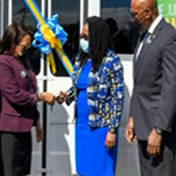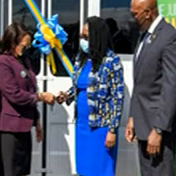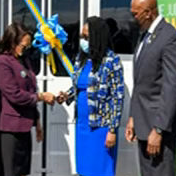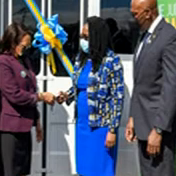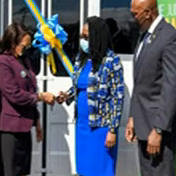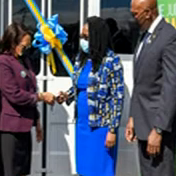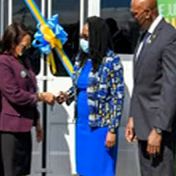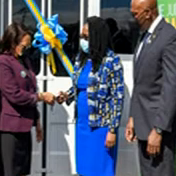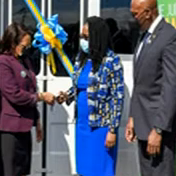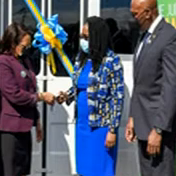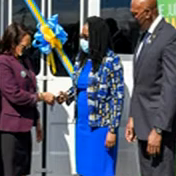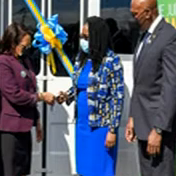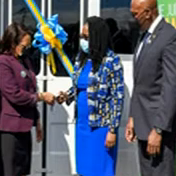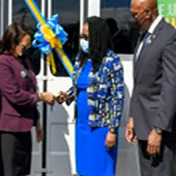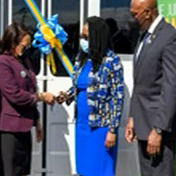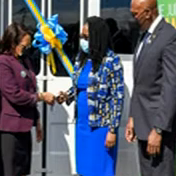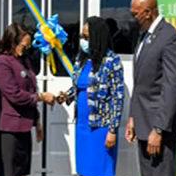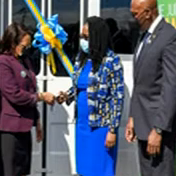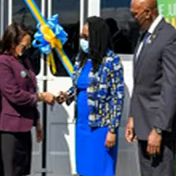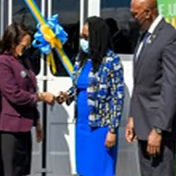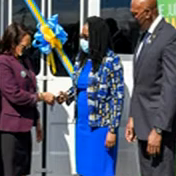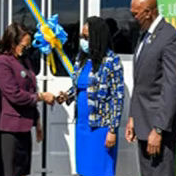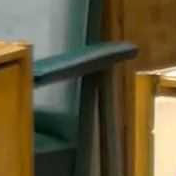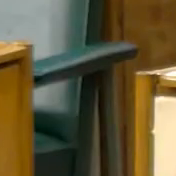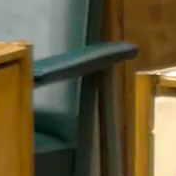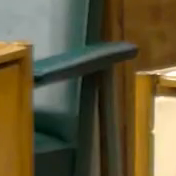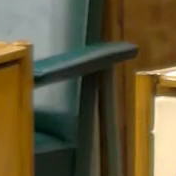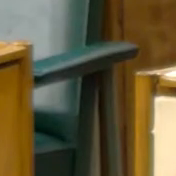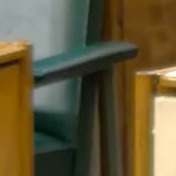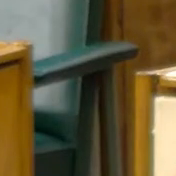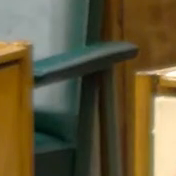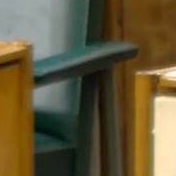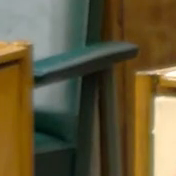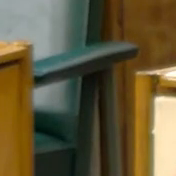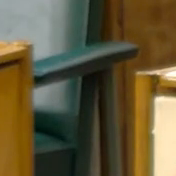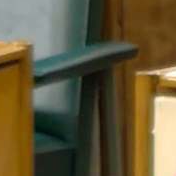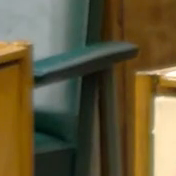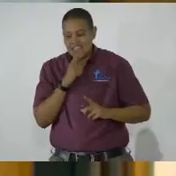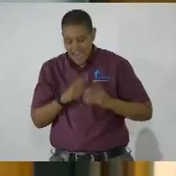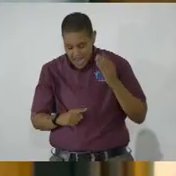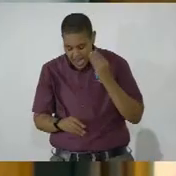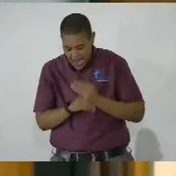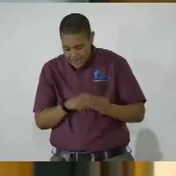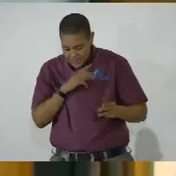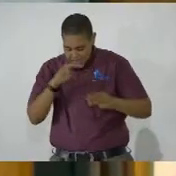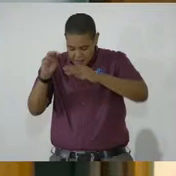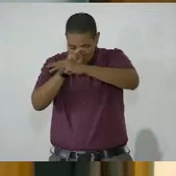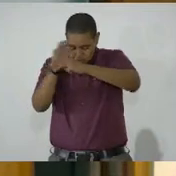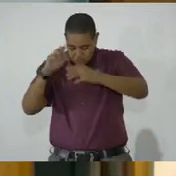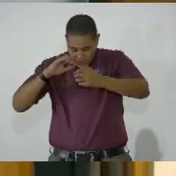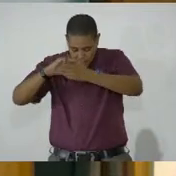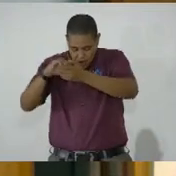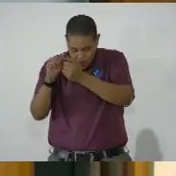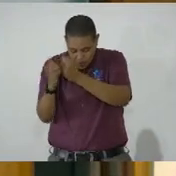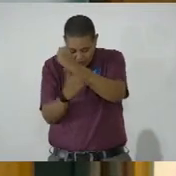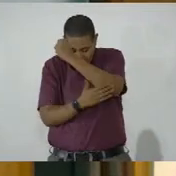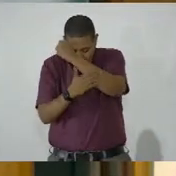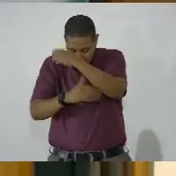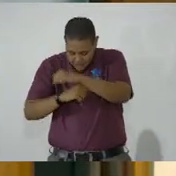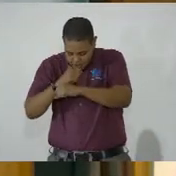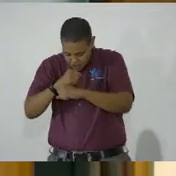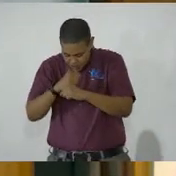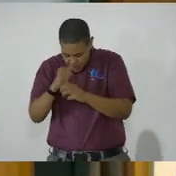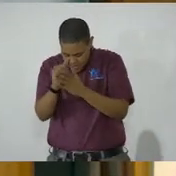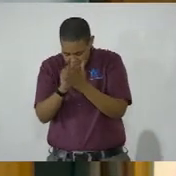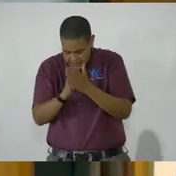Madam Speaker, improvements have been made to court connectivity as the Ministry partnered with the National Works Agency